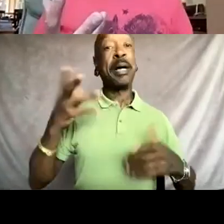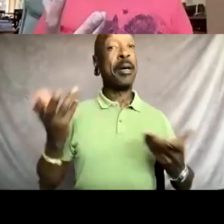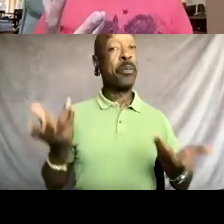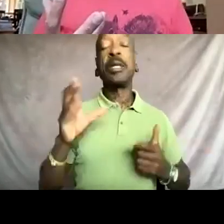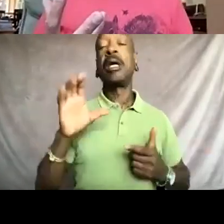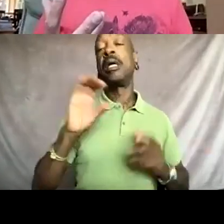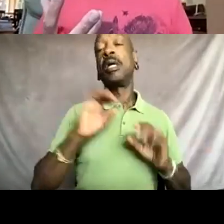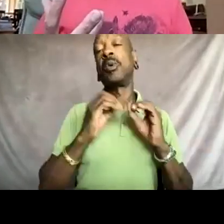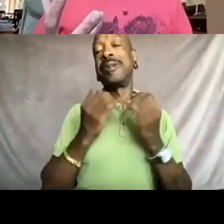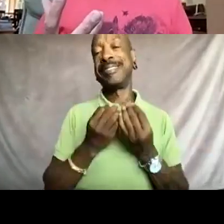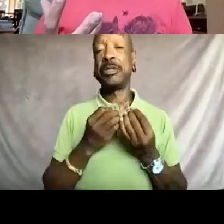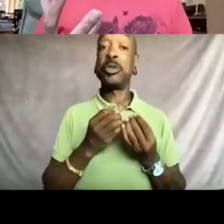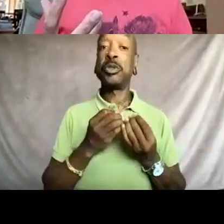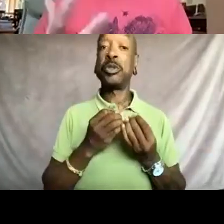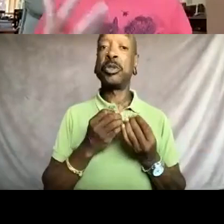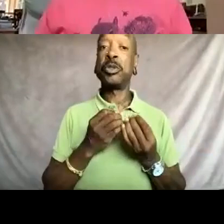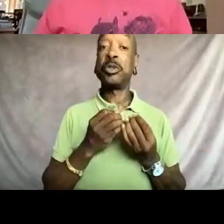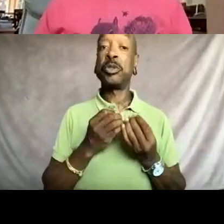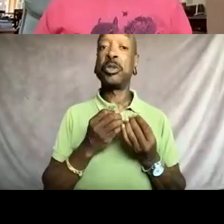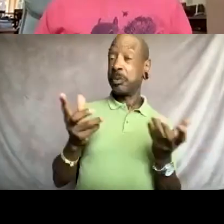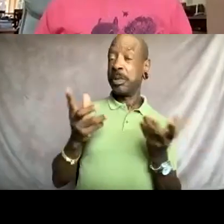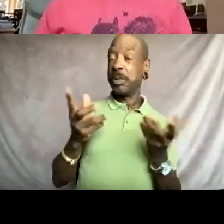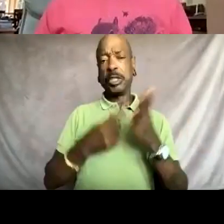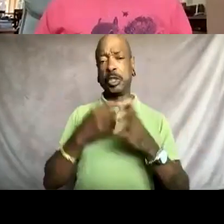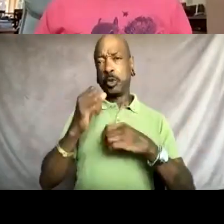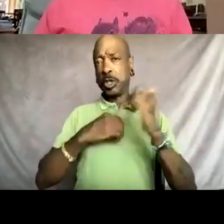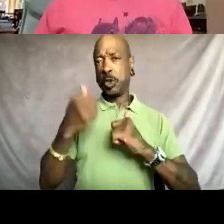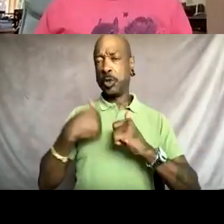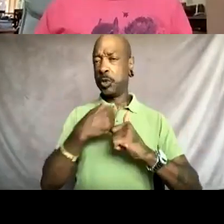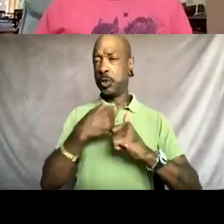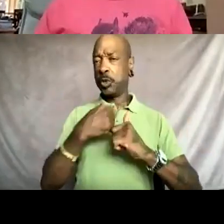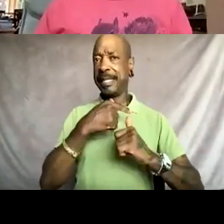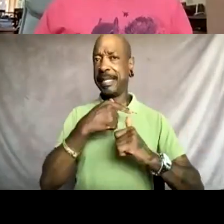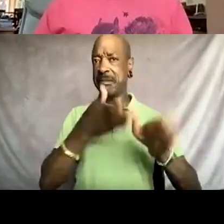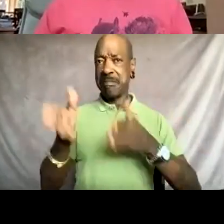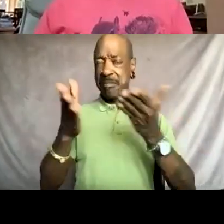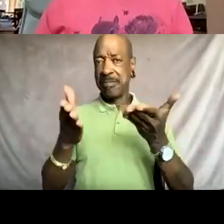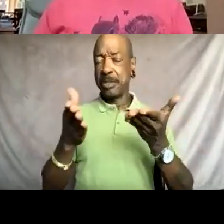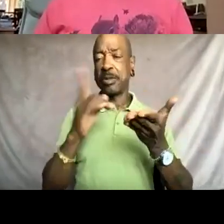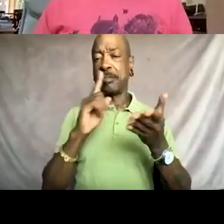is, well, what structure do we form and how do we operate? So I'm going to switch gears to that